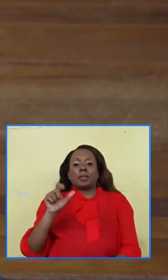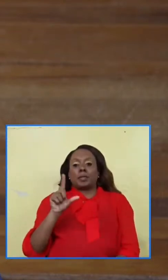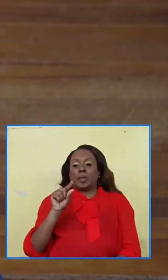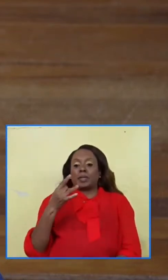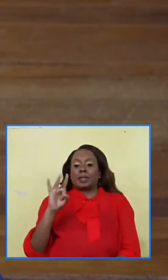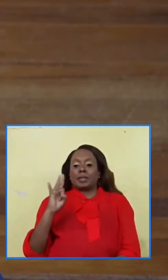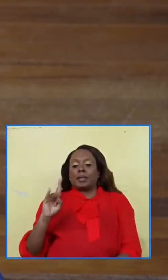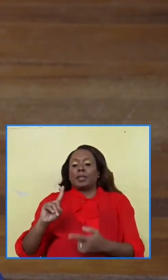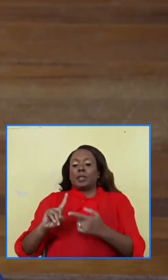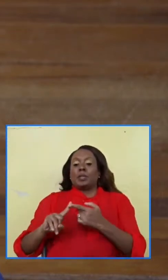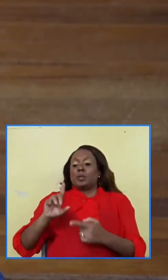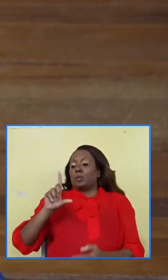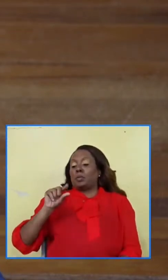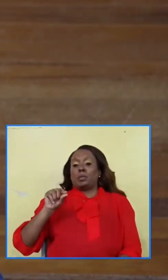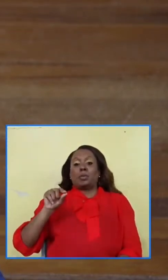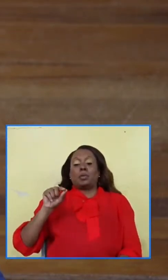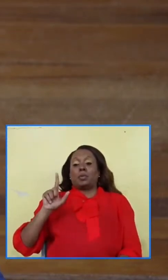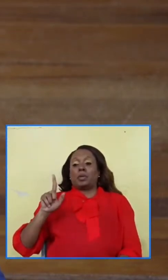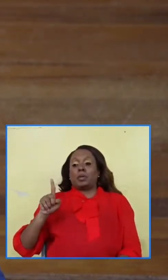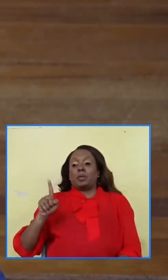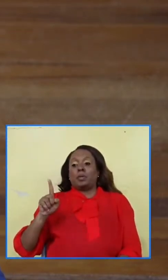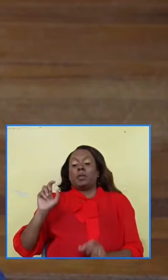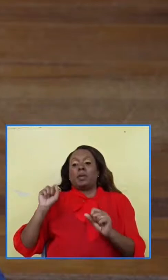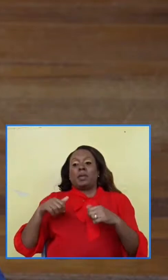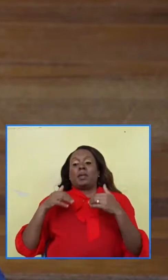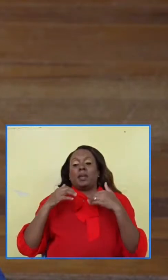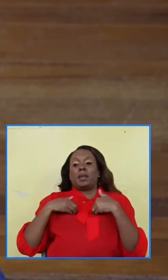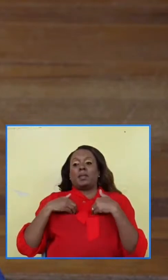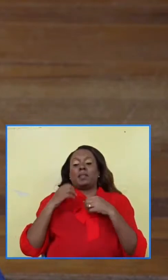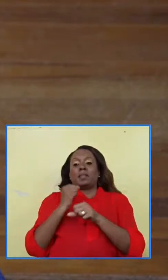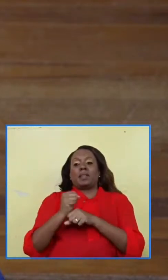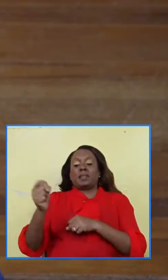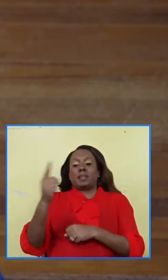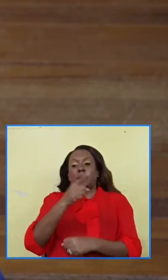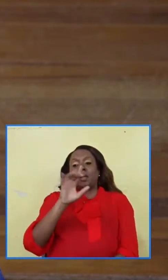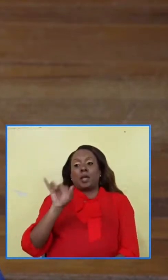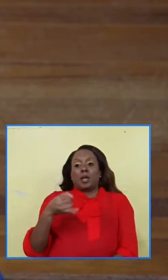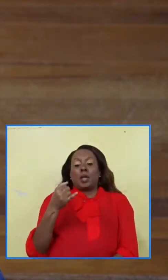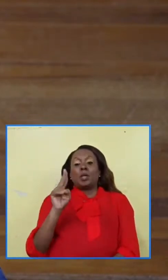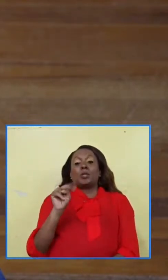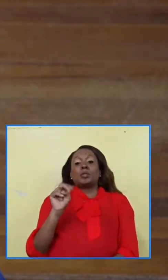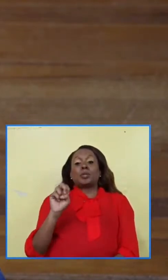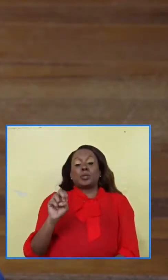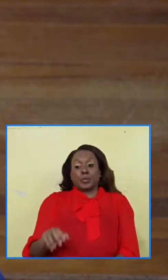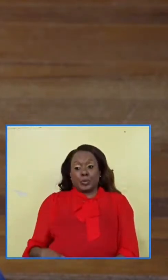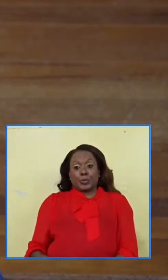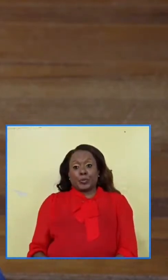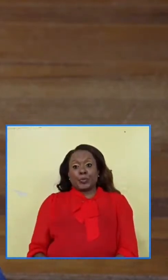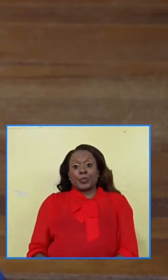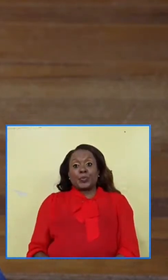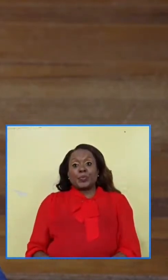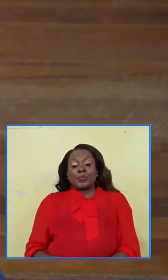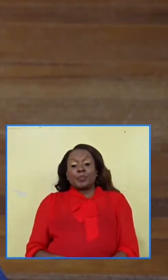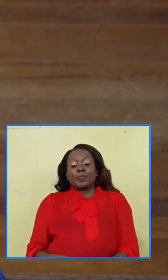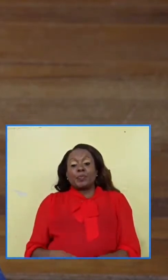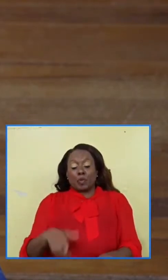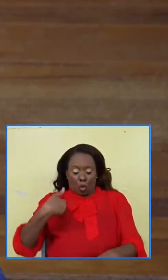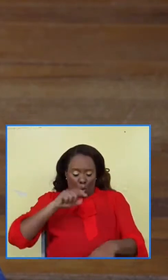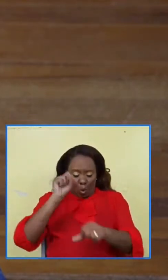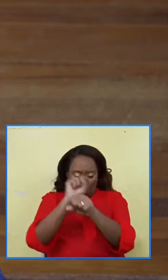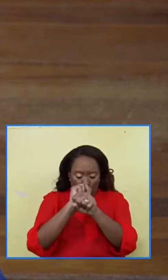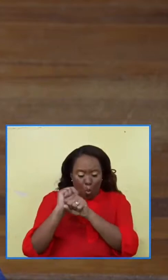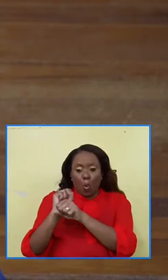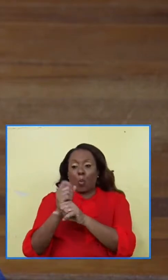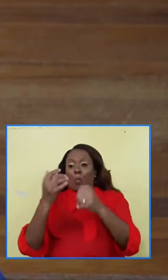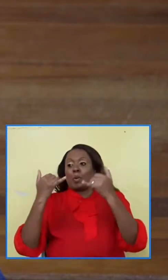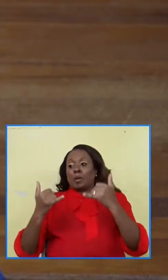right through to 2021, by June next year. So we are actively working with the